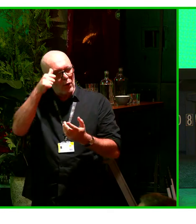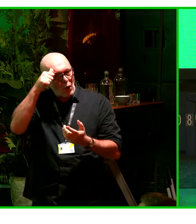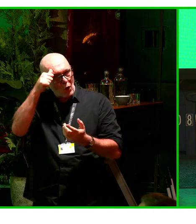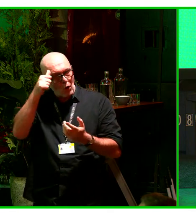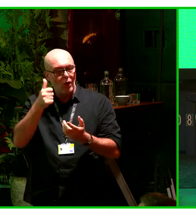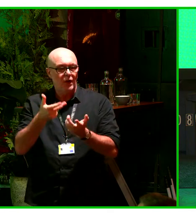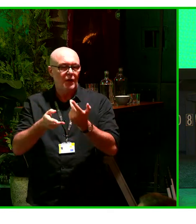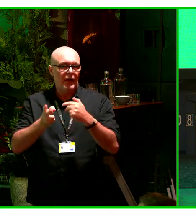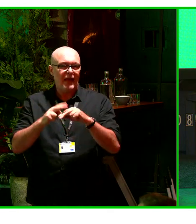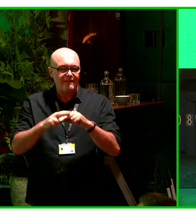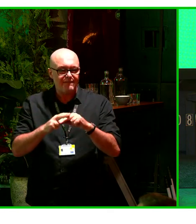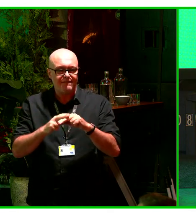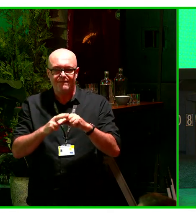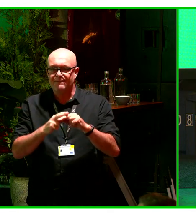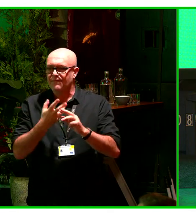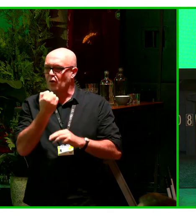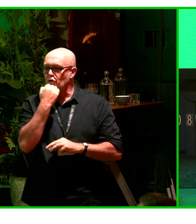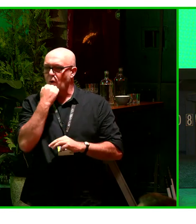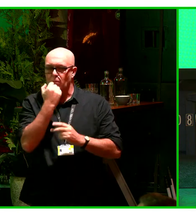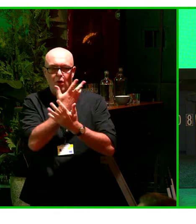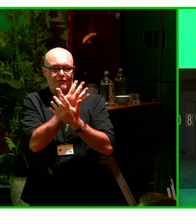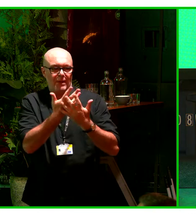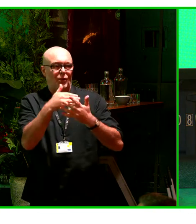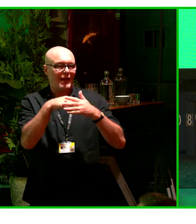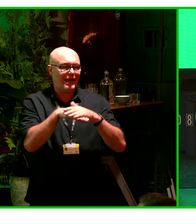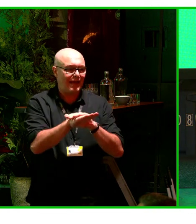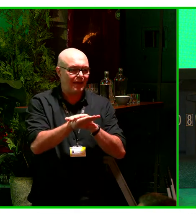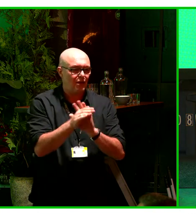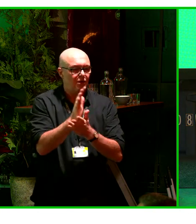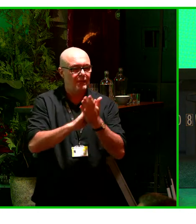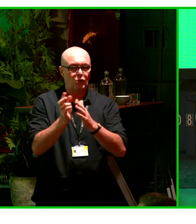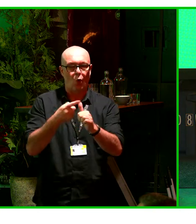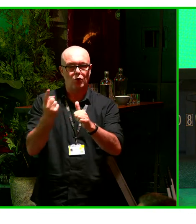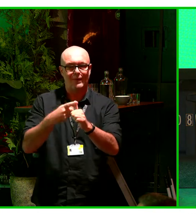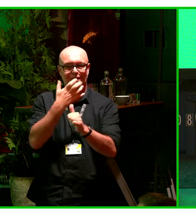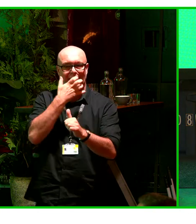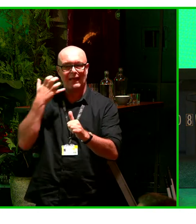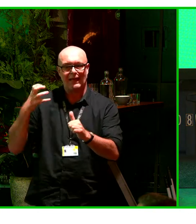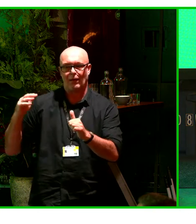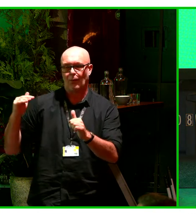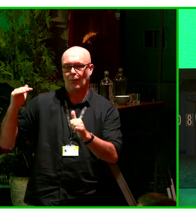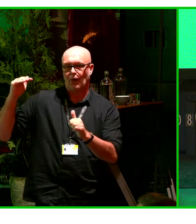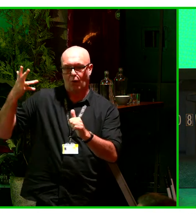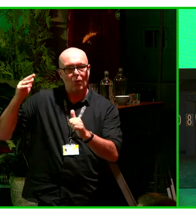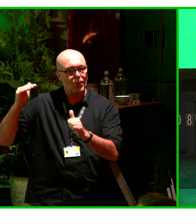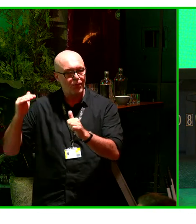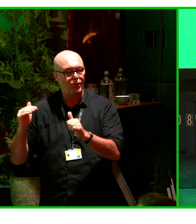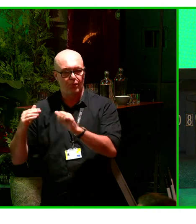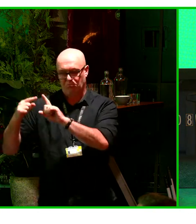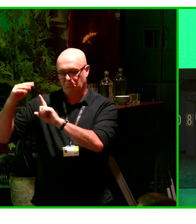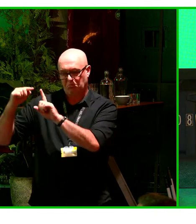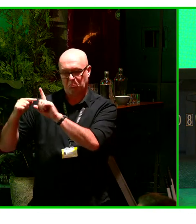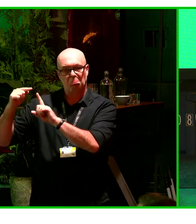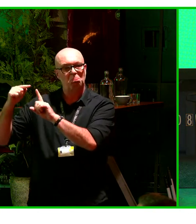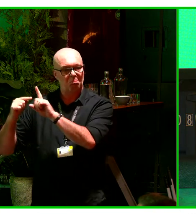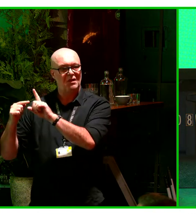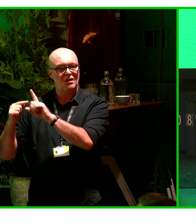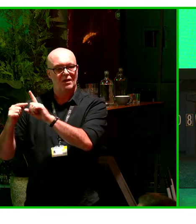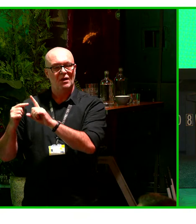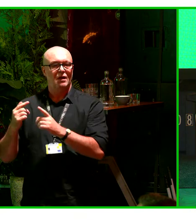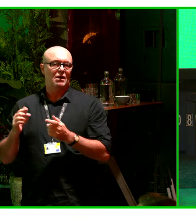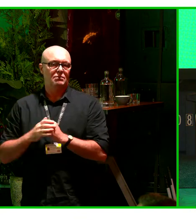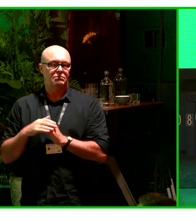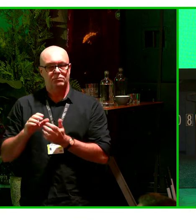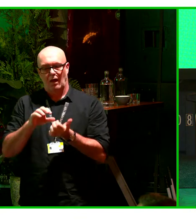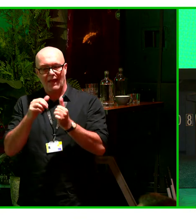gonna get the density of population in a building to actually take benefit from it, to a wider degree. The